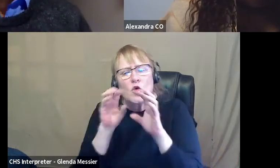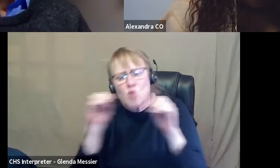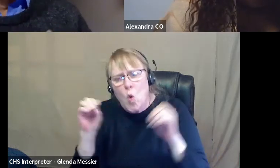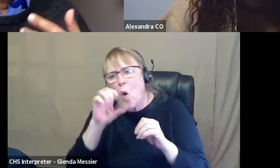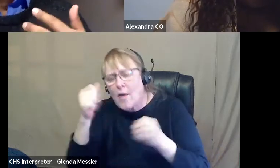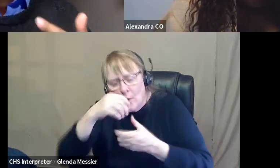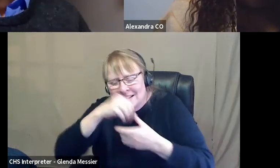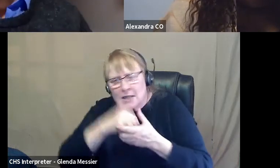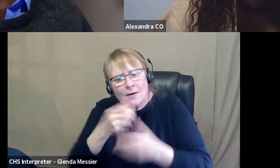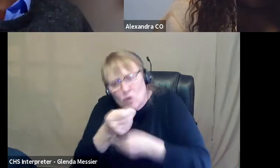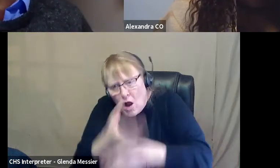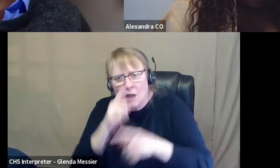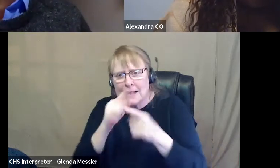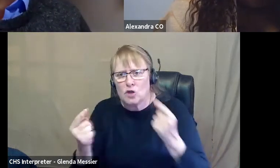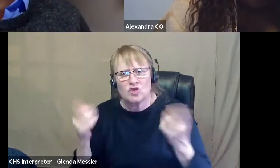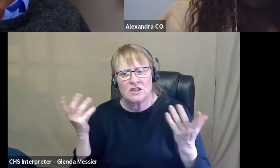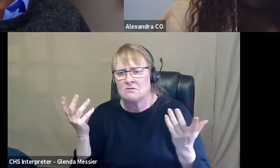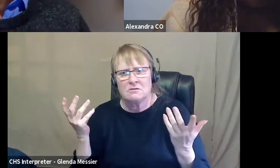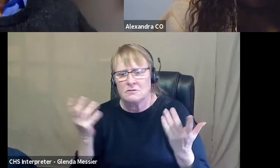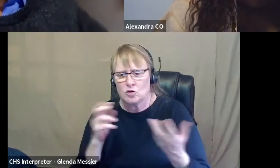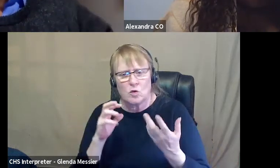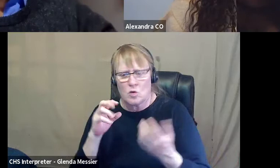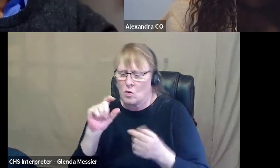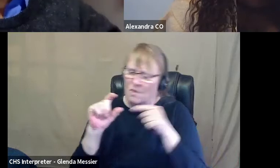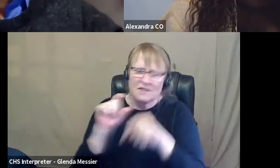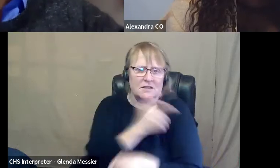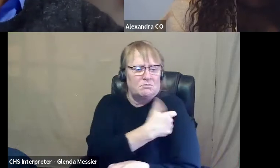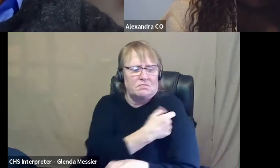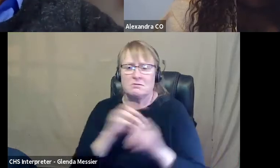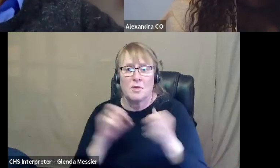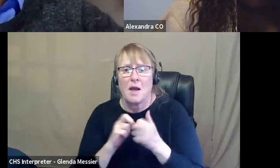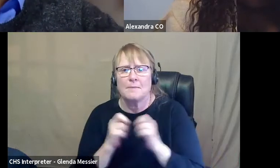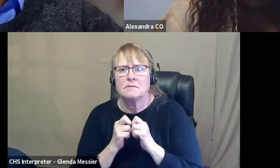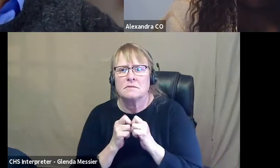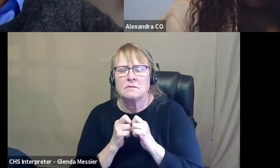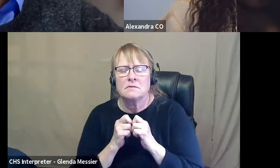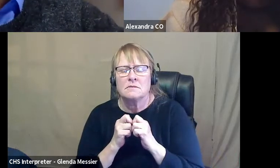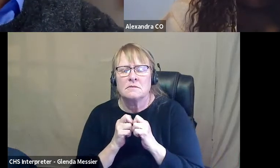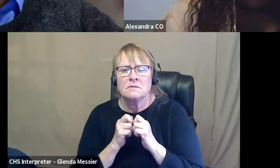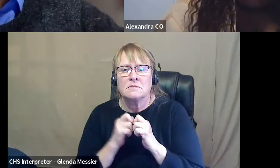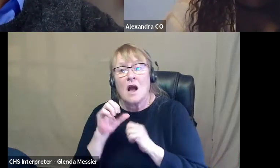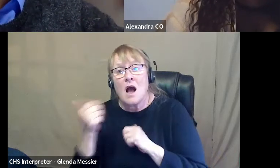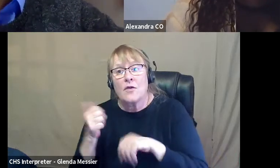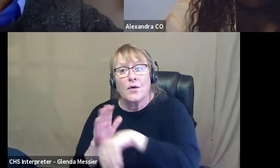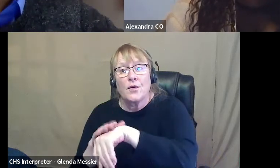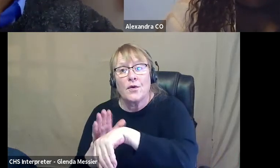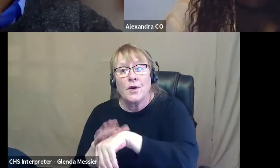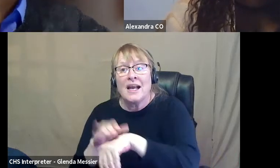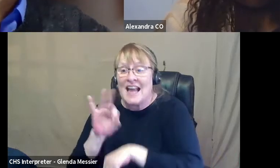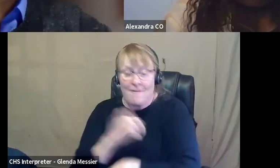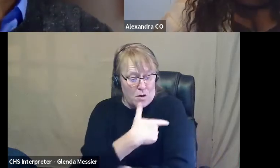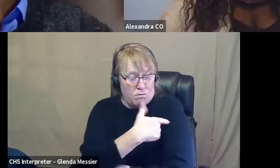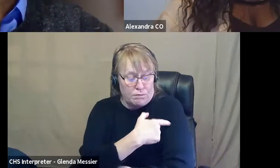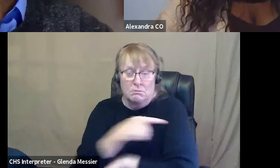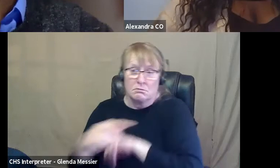allergies are not a problem with this vaccine. The other thing, again, is that if you're going to get a reaction, any